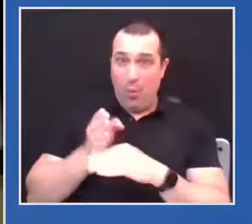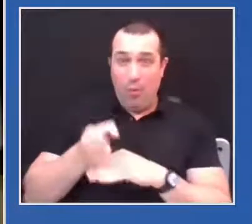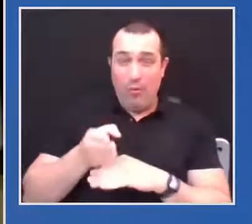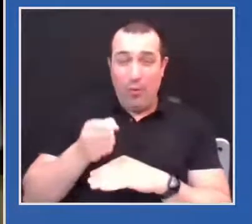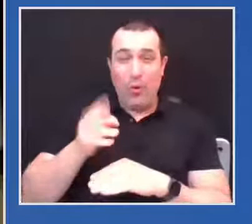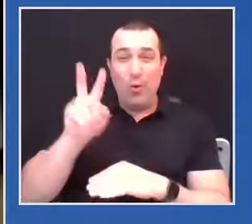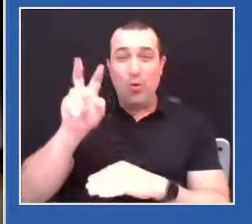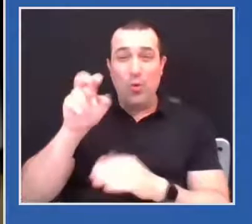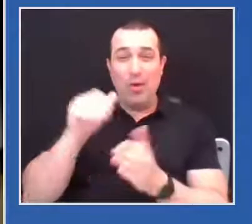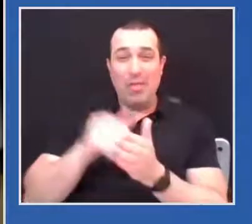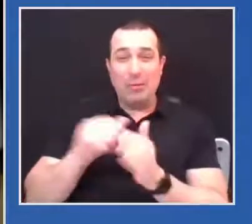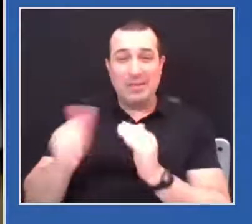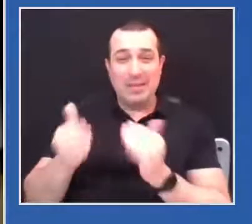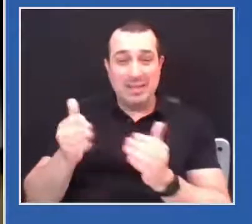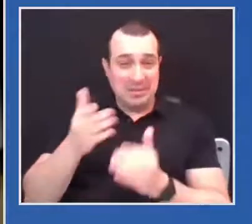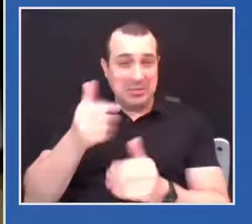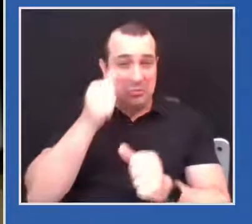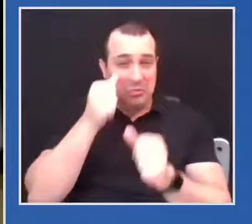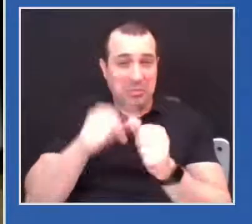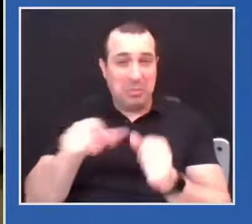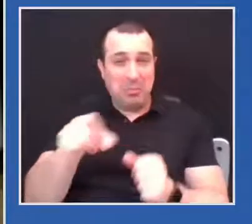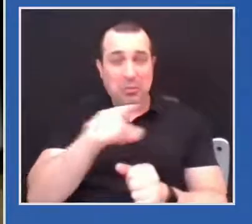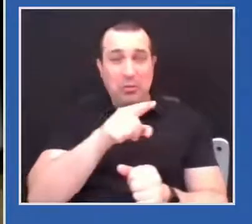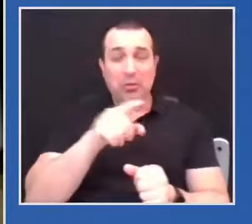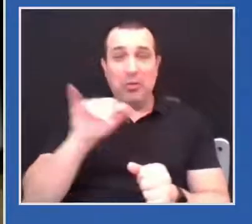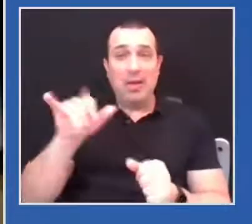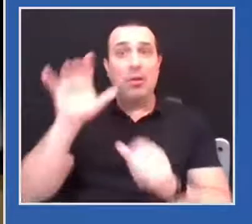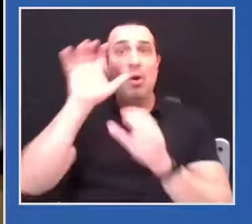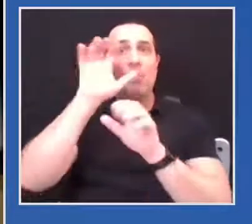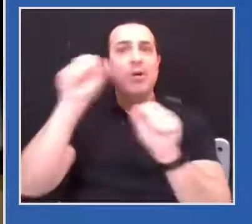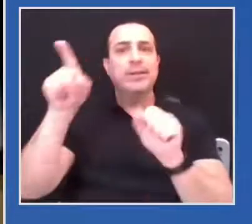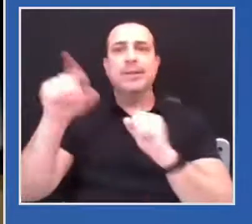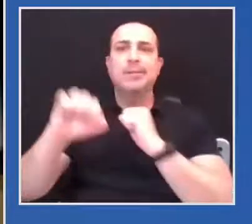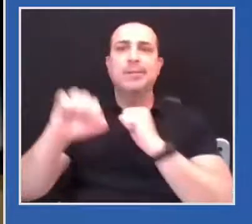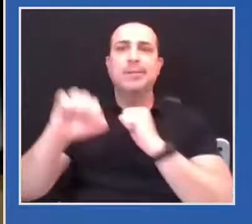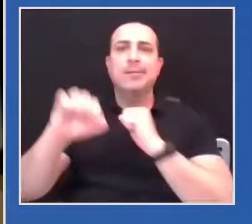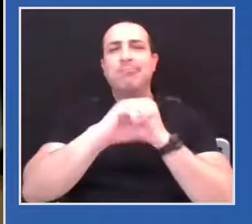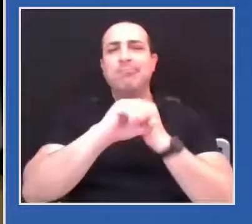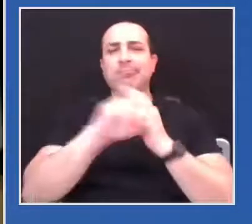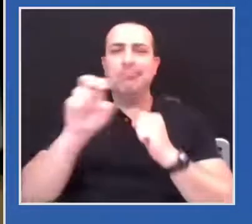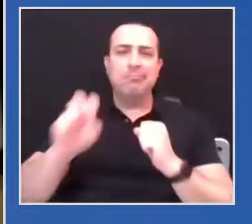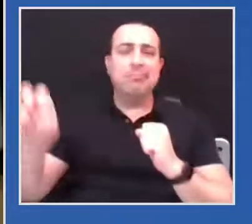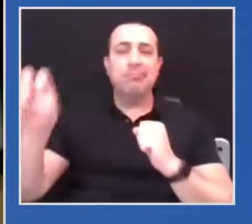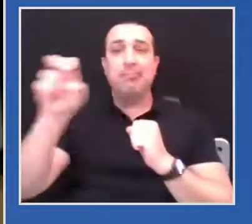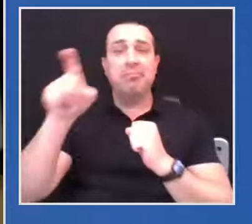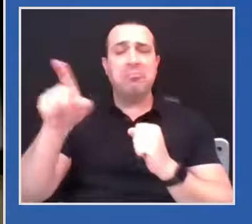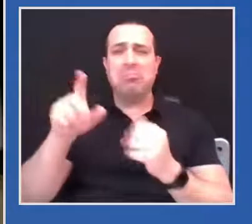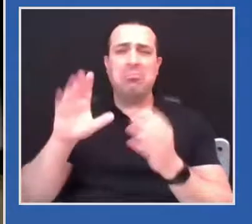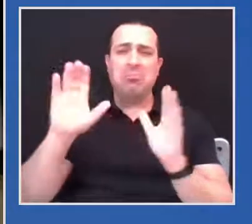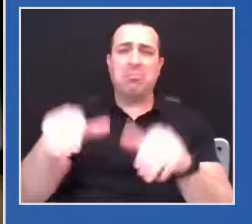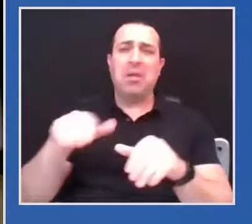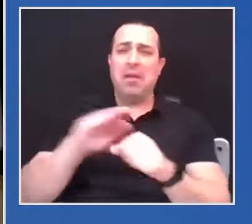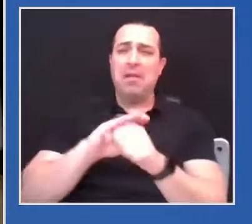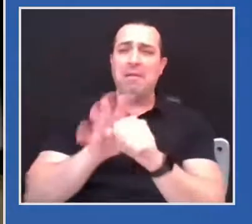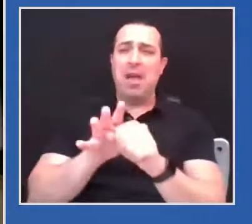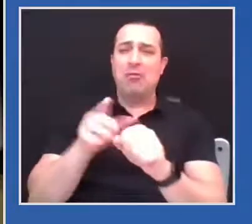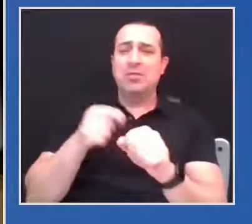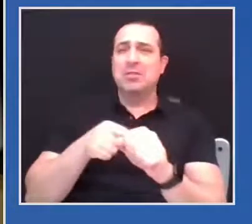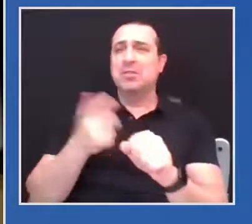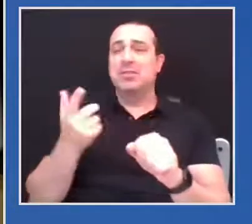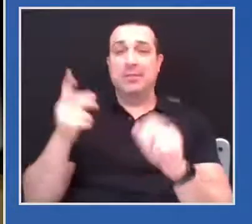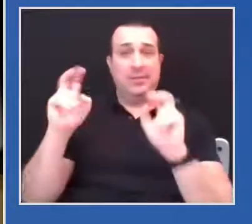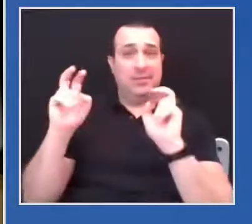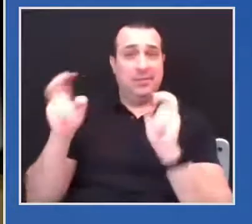this, the president was at a campaign rally, and he insisted that the virus was, and I quote,